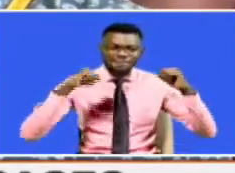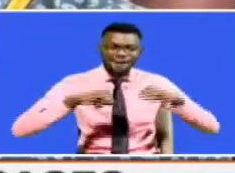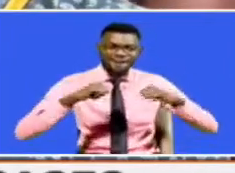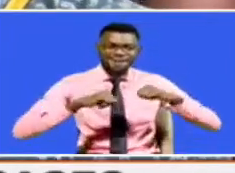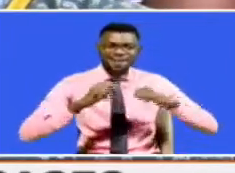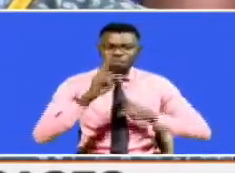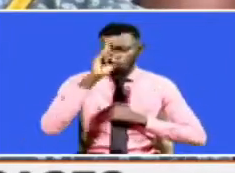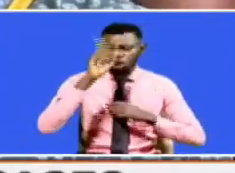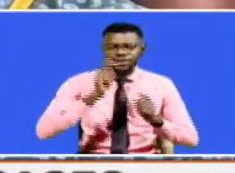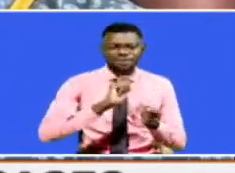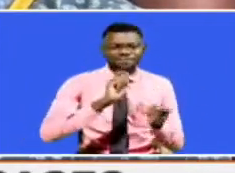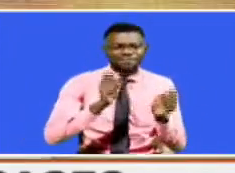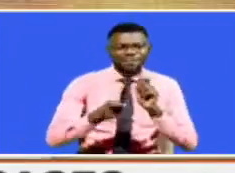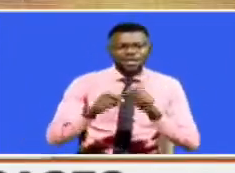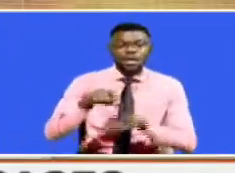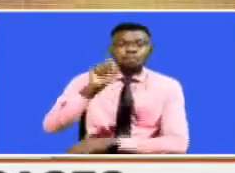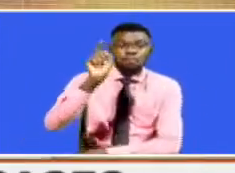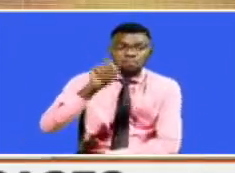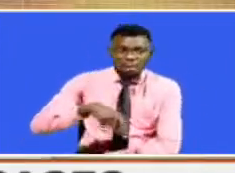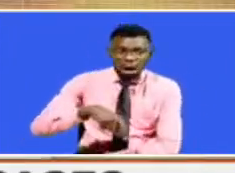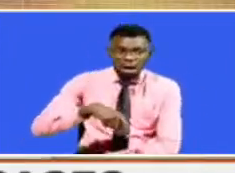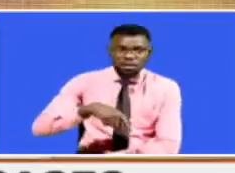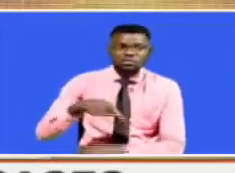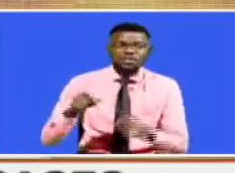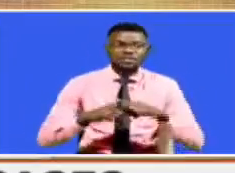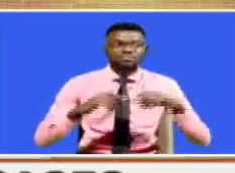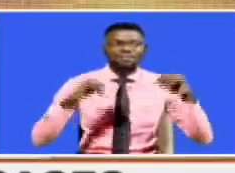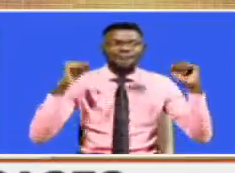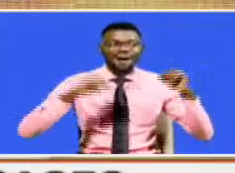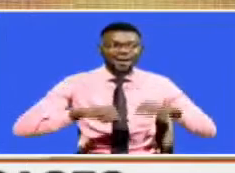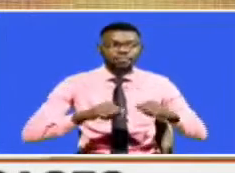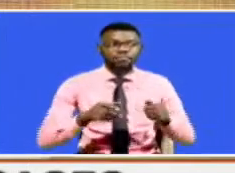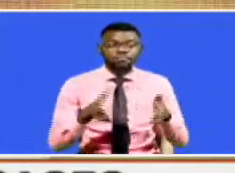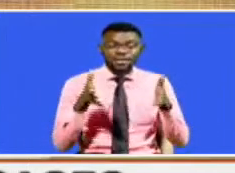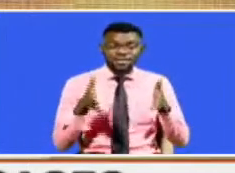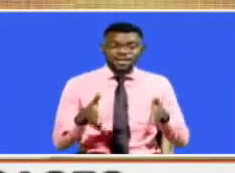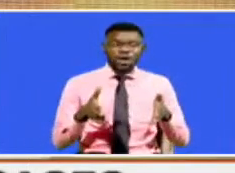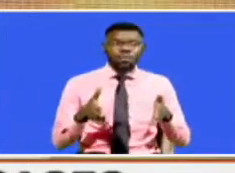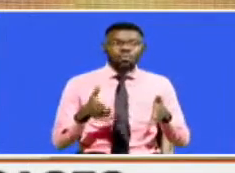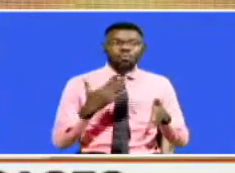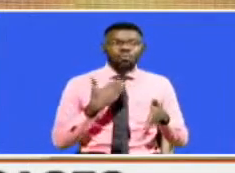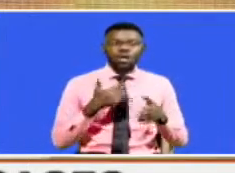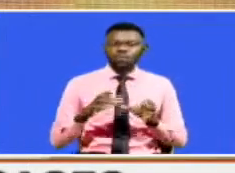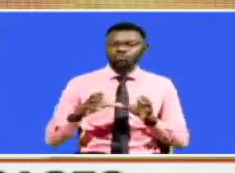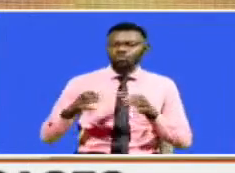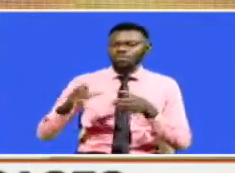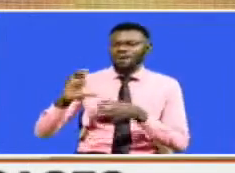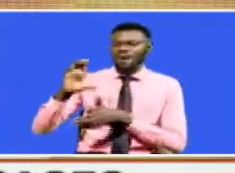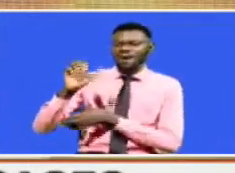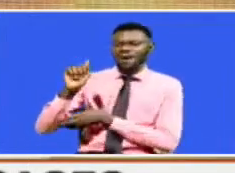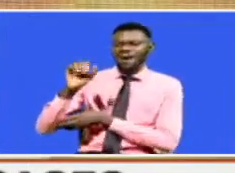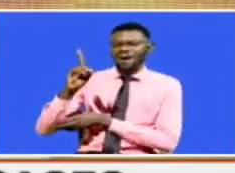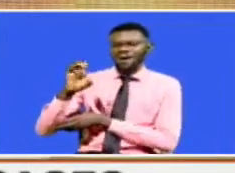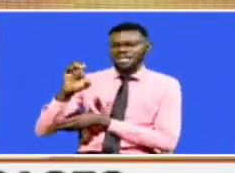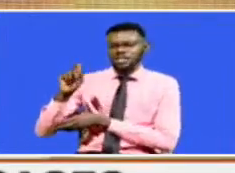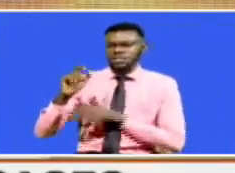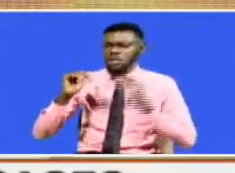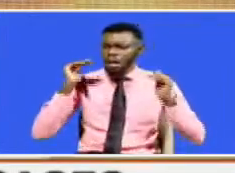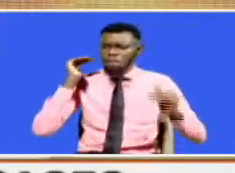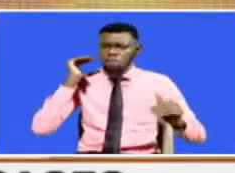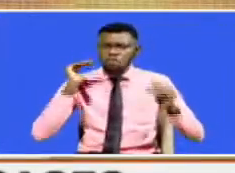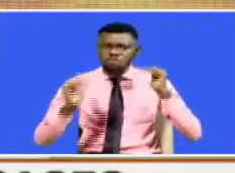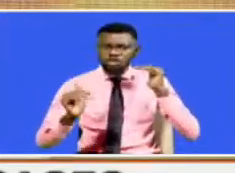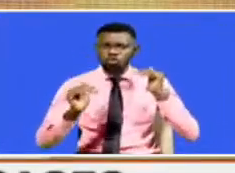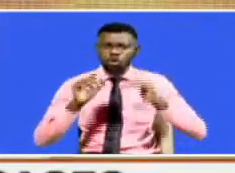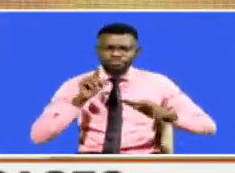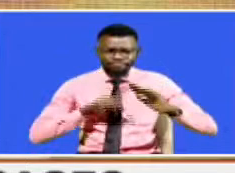reforms, we have agreed that we'll have a cadet entry so that we attract professionals, so that you